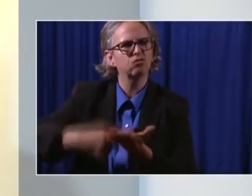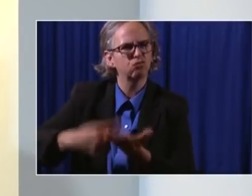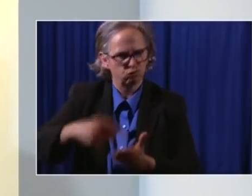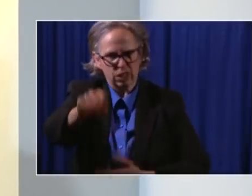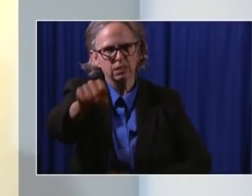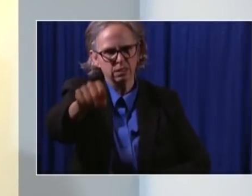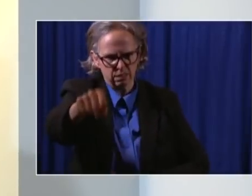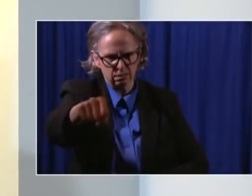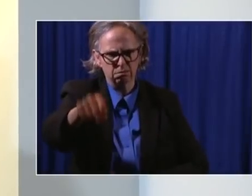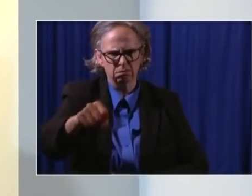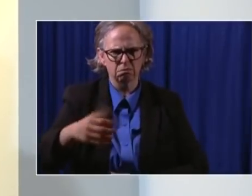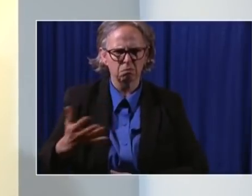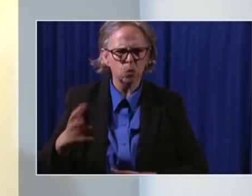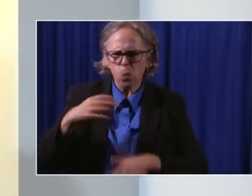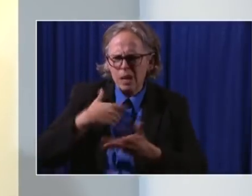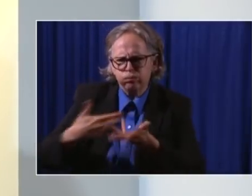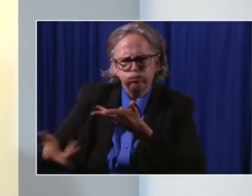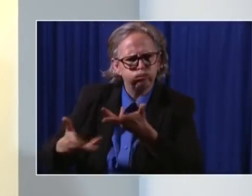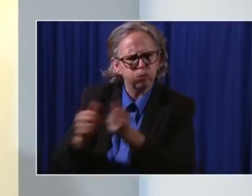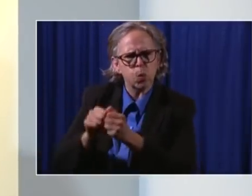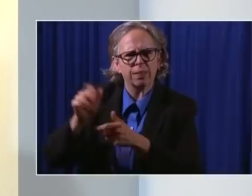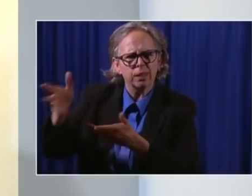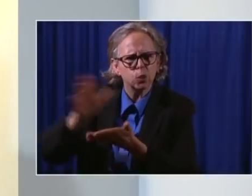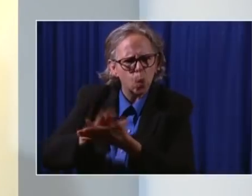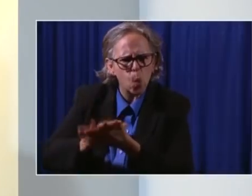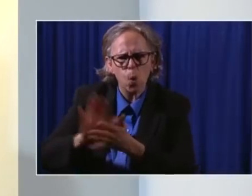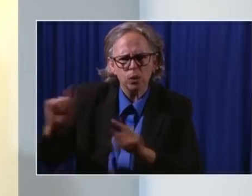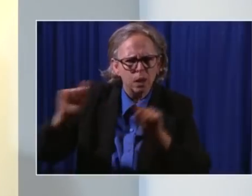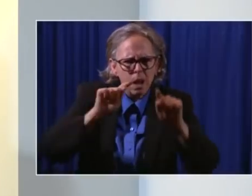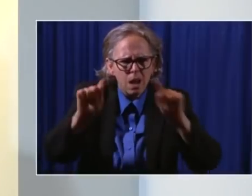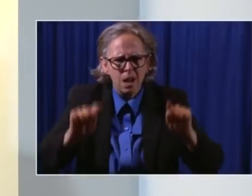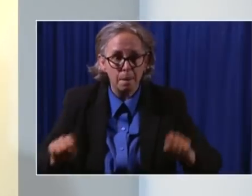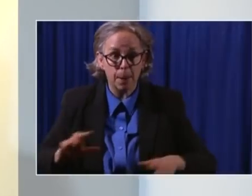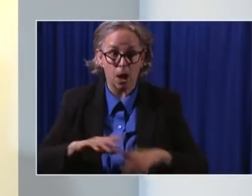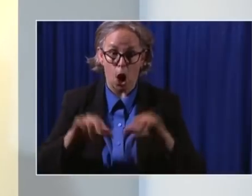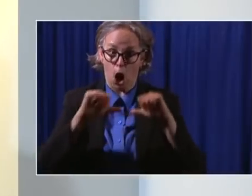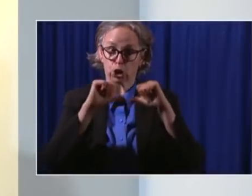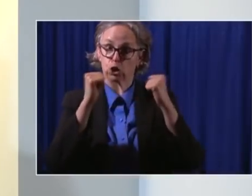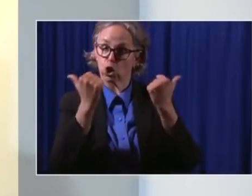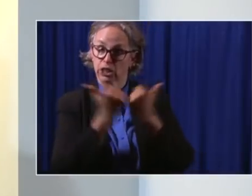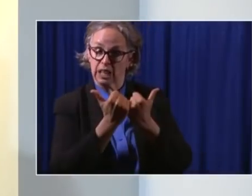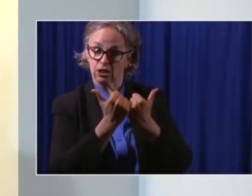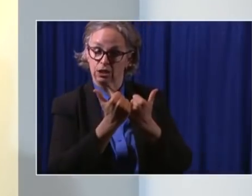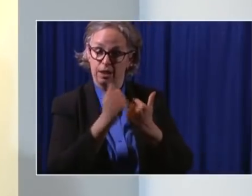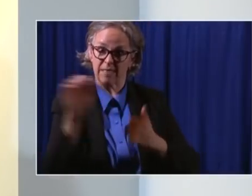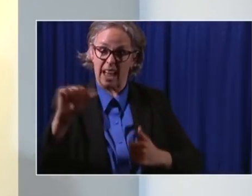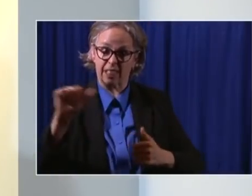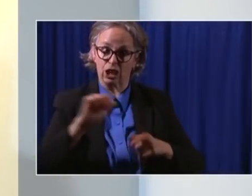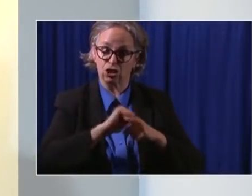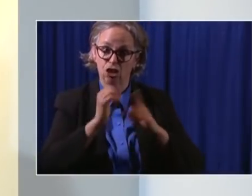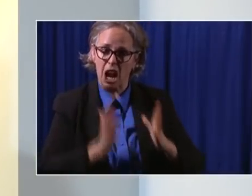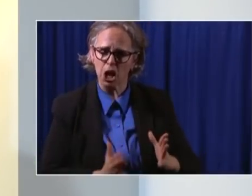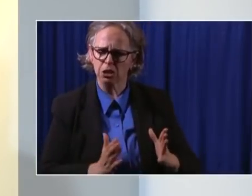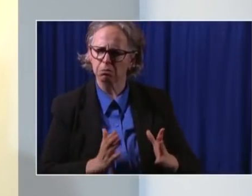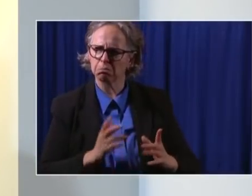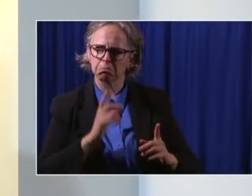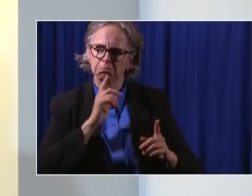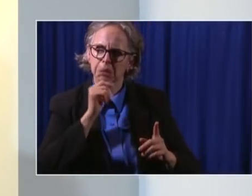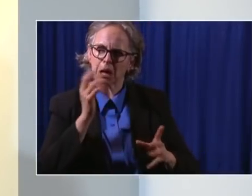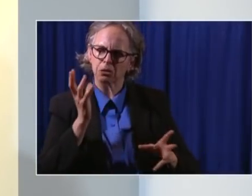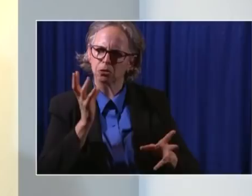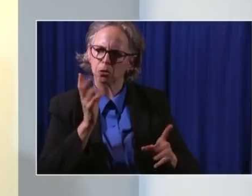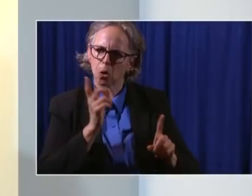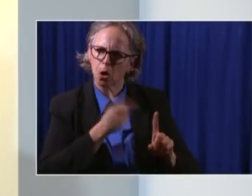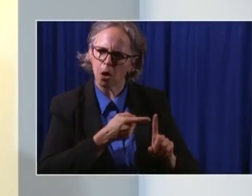specifically to an association of athletic trainers. I know we've talked to individual athletic trainers. They certainly, their